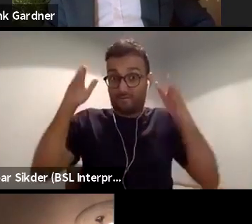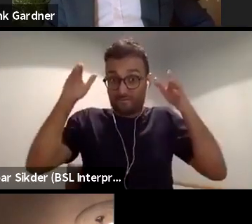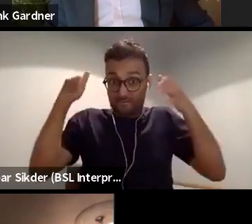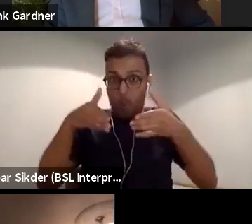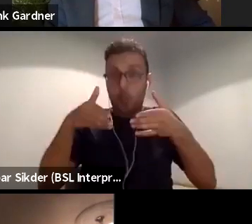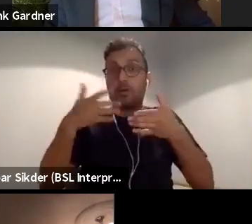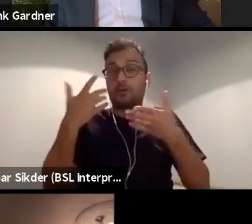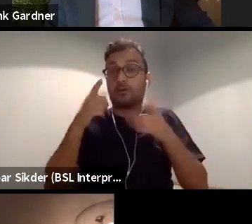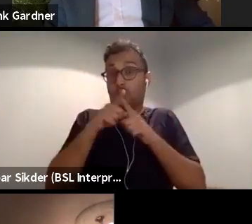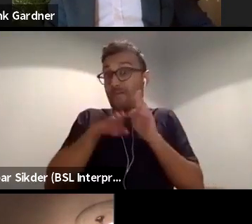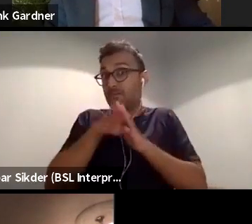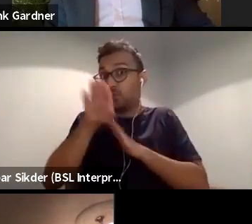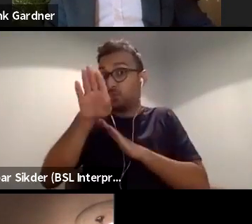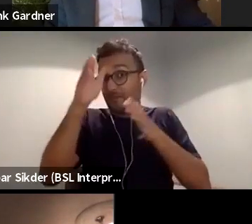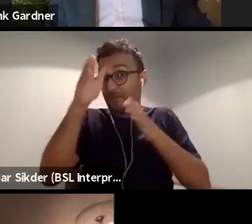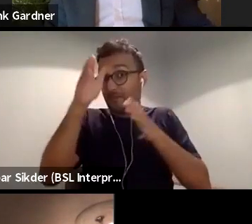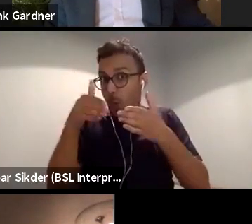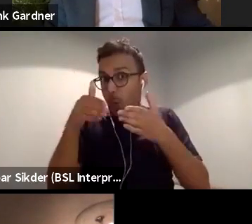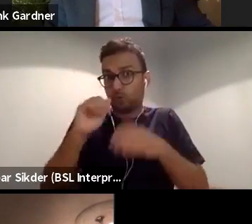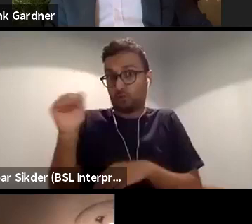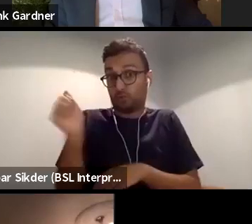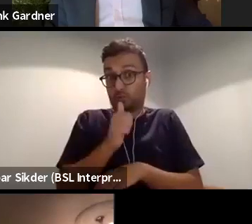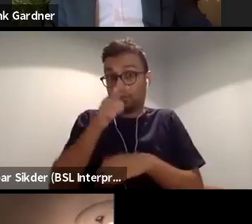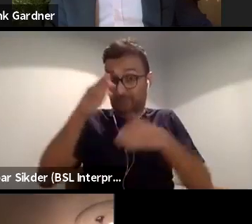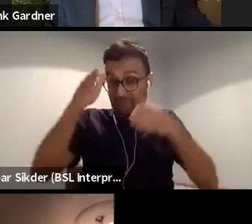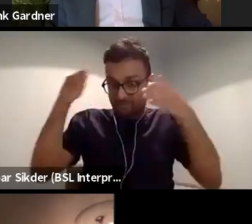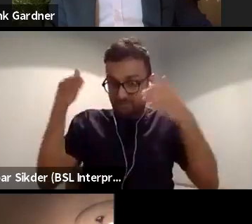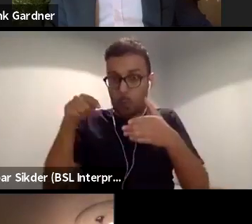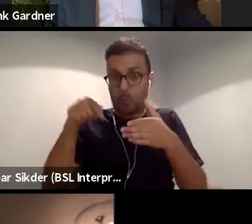be on what happens